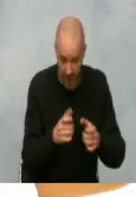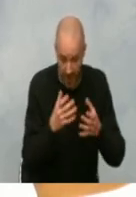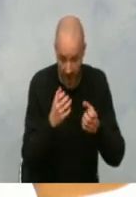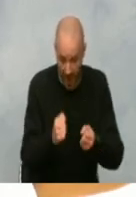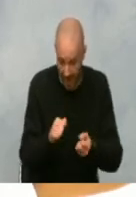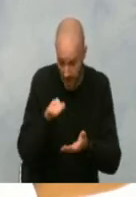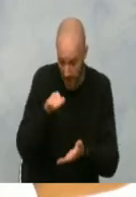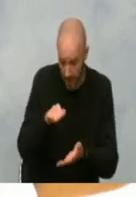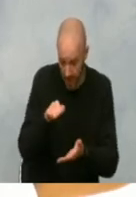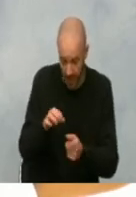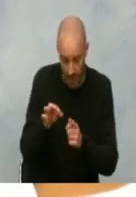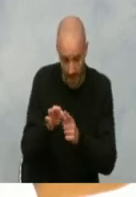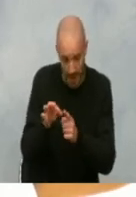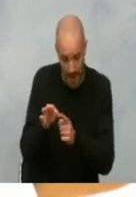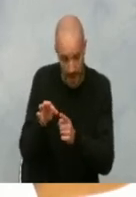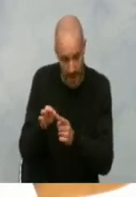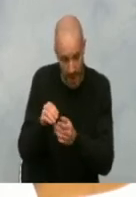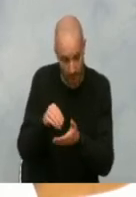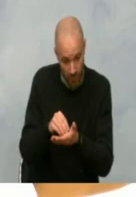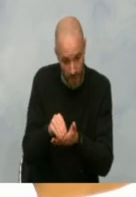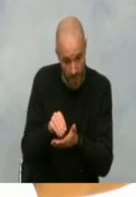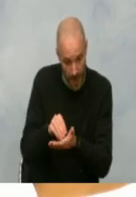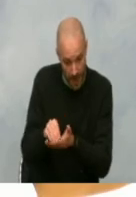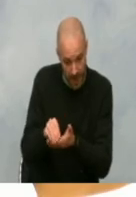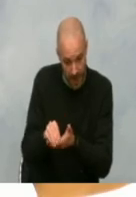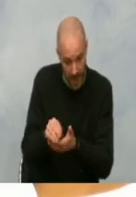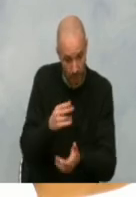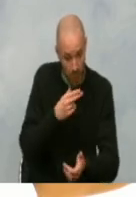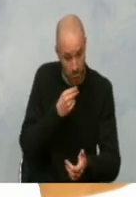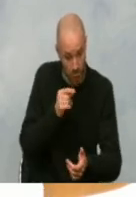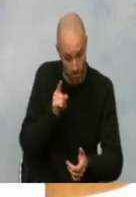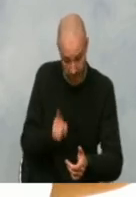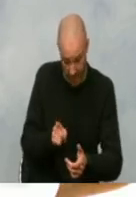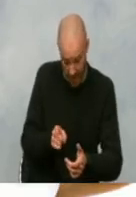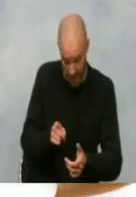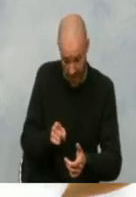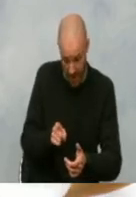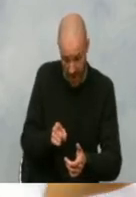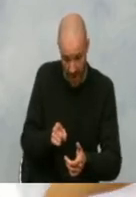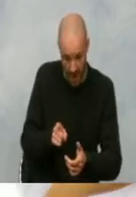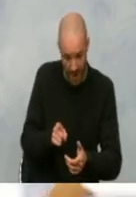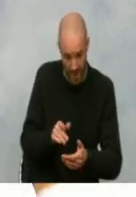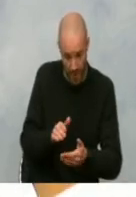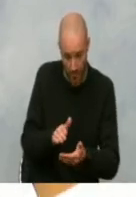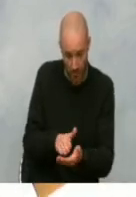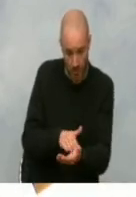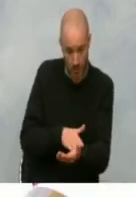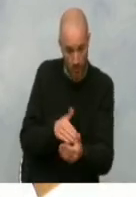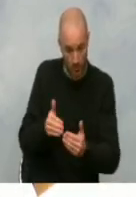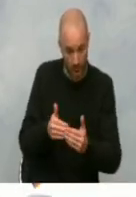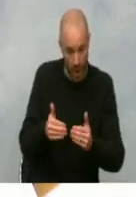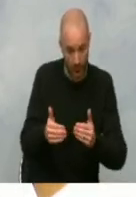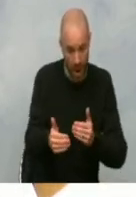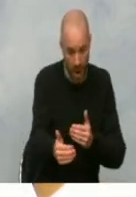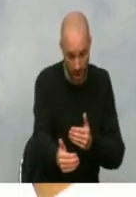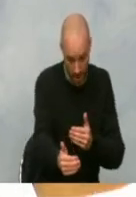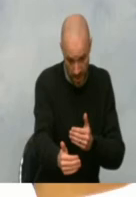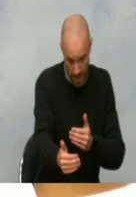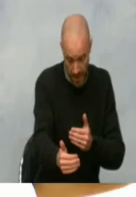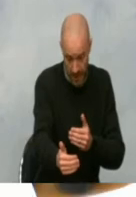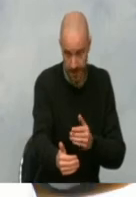repayments, and we can use that to make that payment for the longer period of time. Right, and